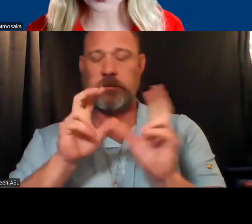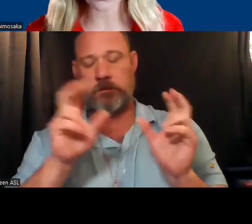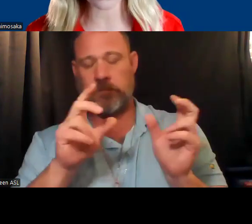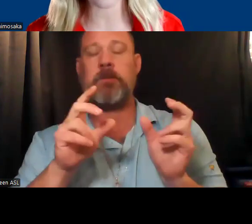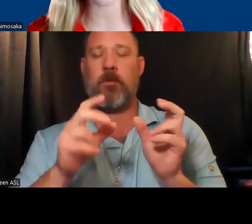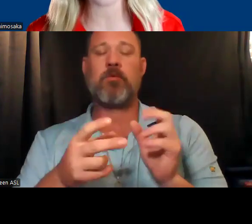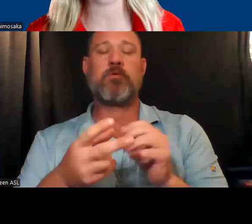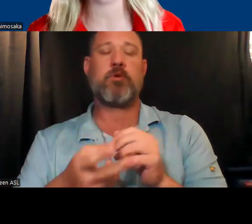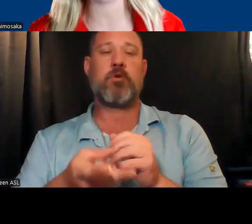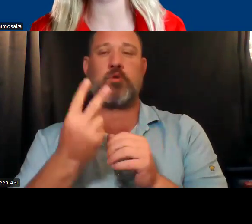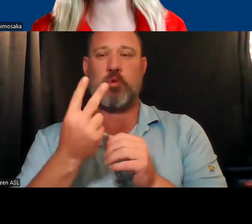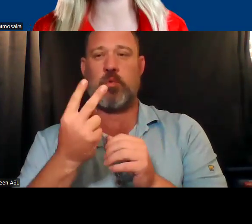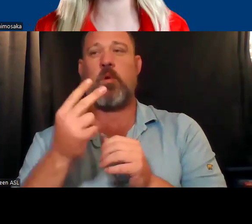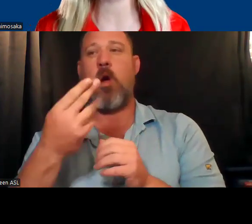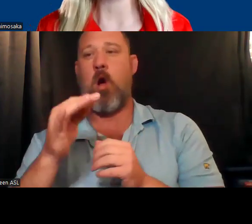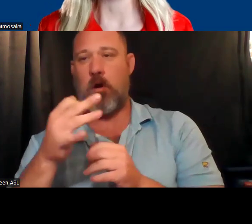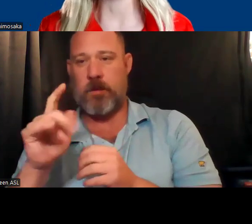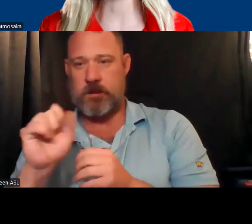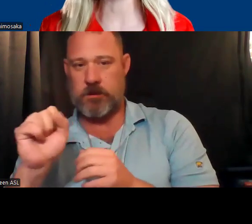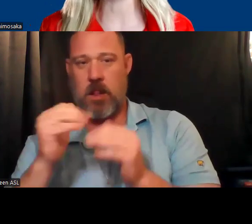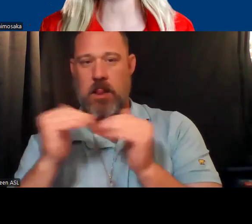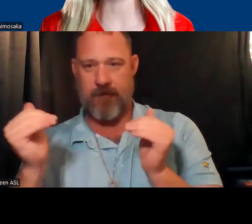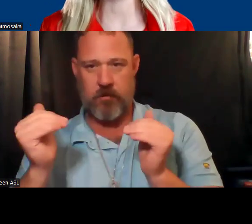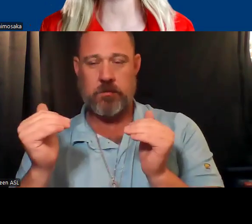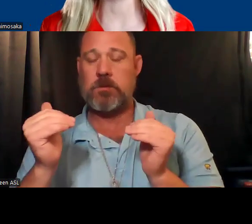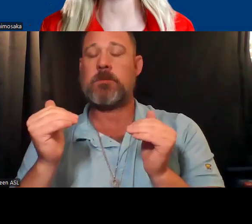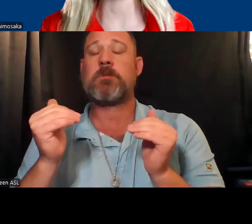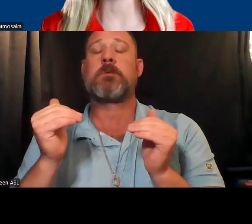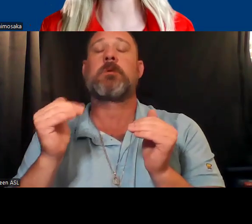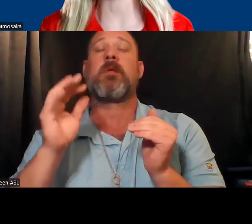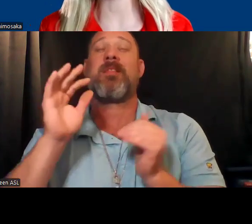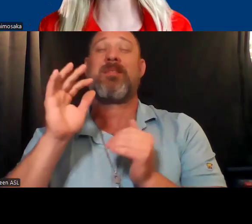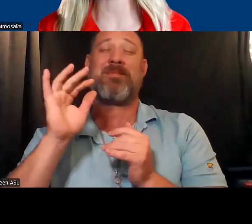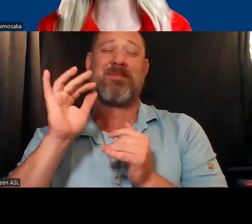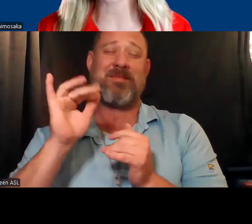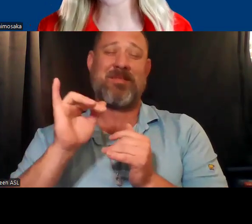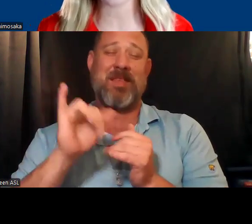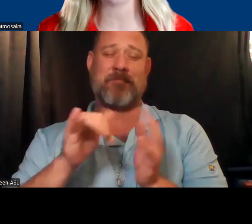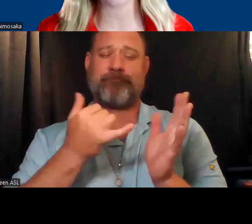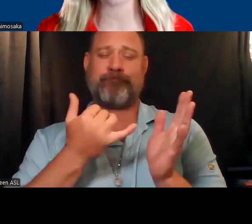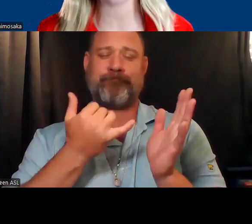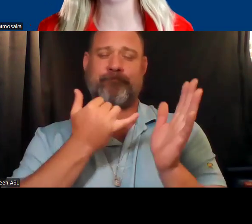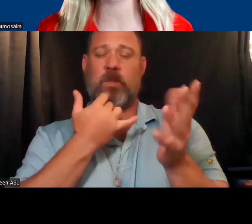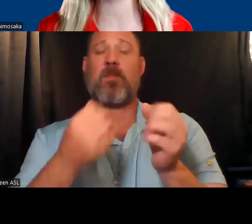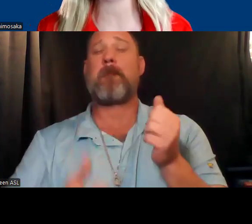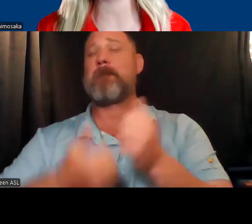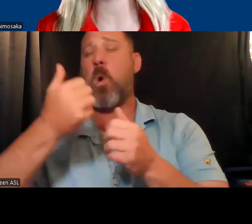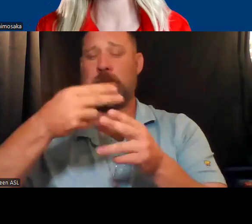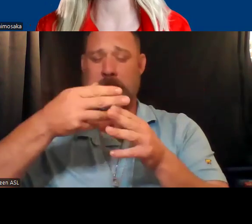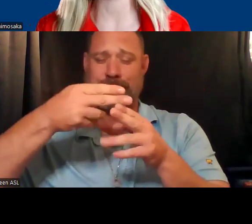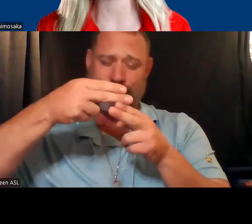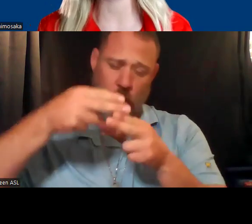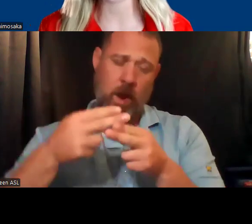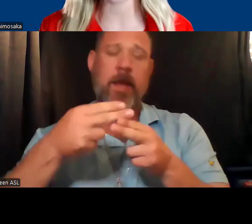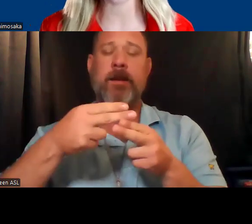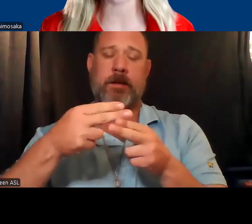two hold harmless levels included, inadvertently, the thing most prominently weighted in the formula today is